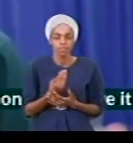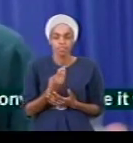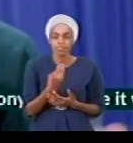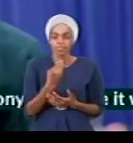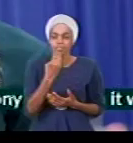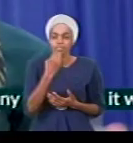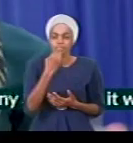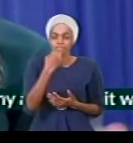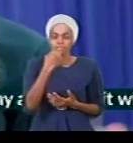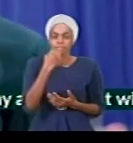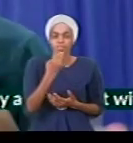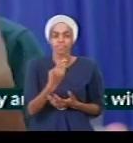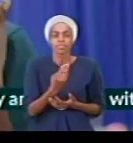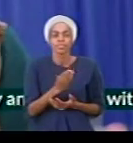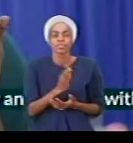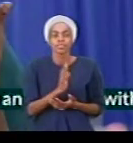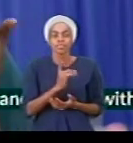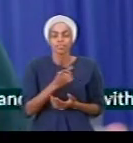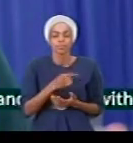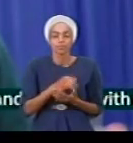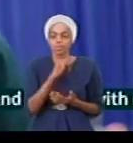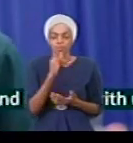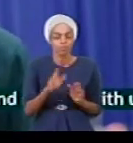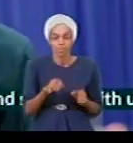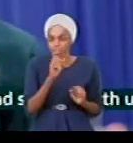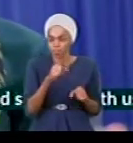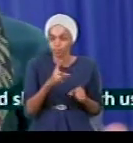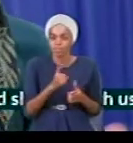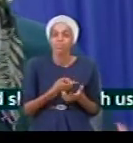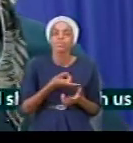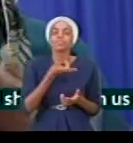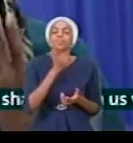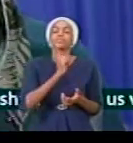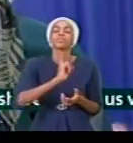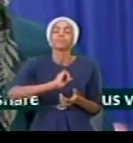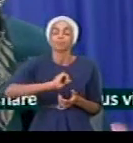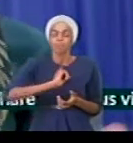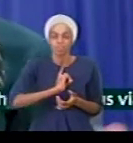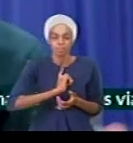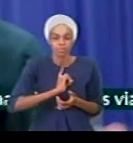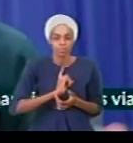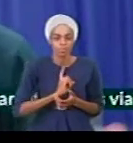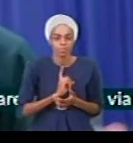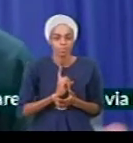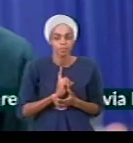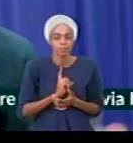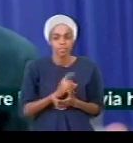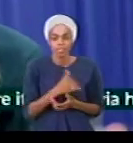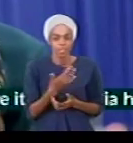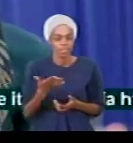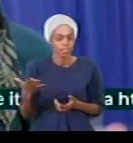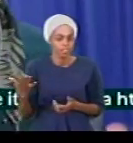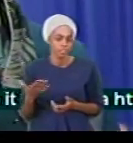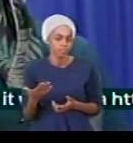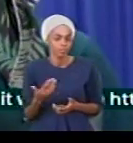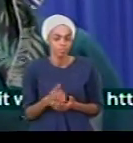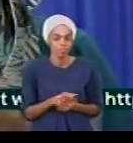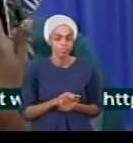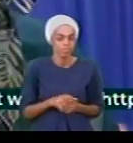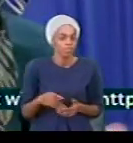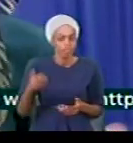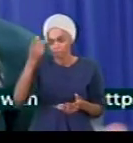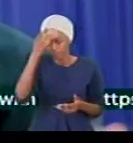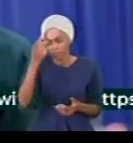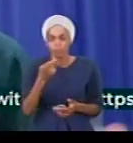they'll buy drugs these these sickness usually keep me from school even more than two weeks